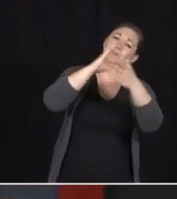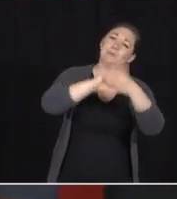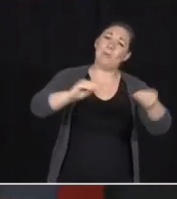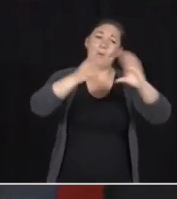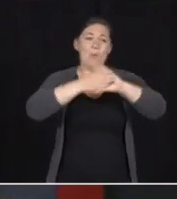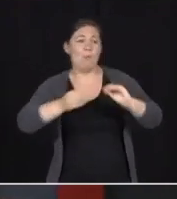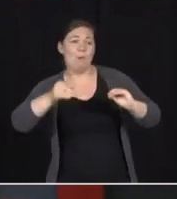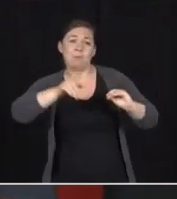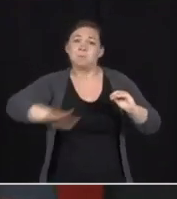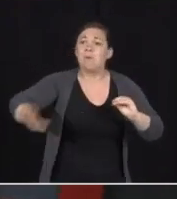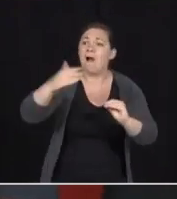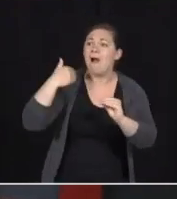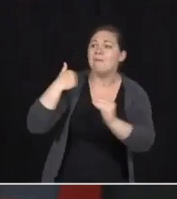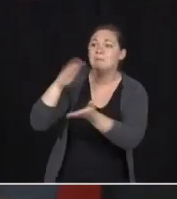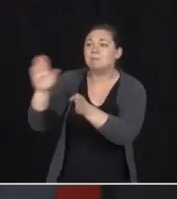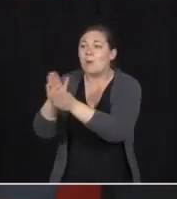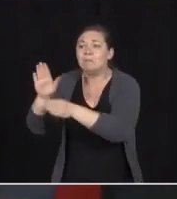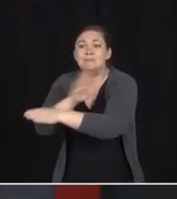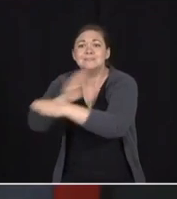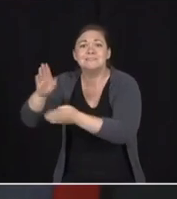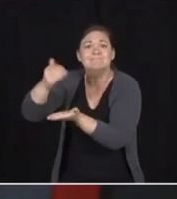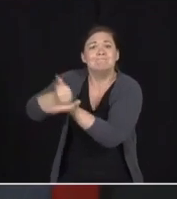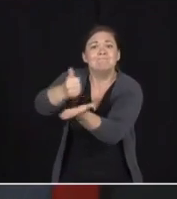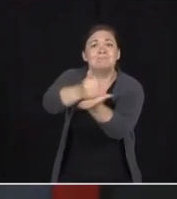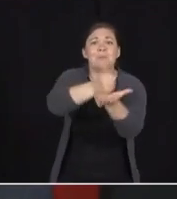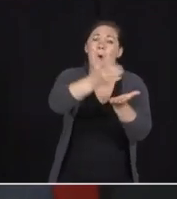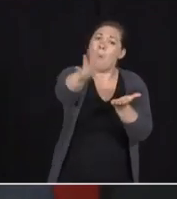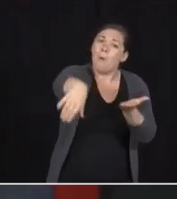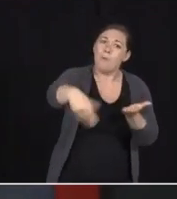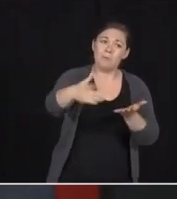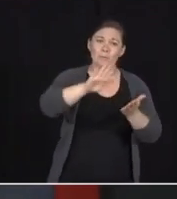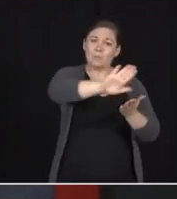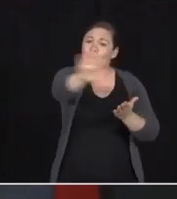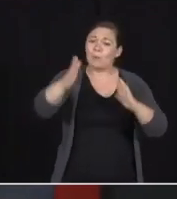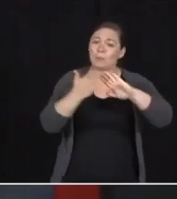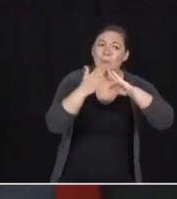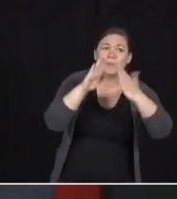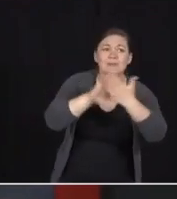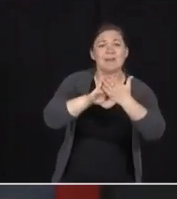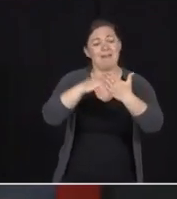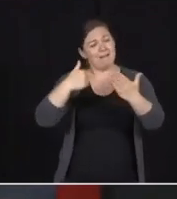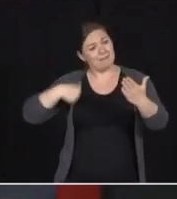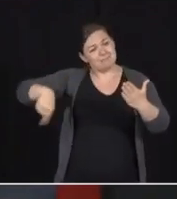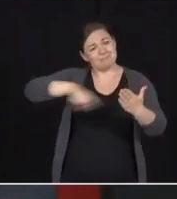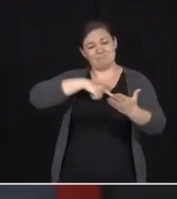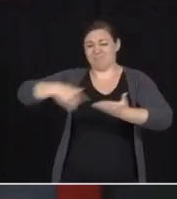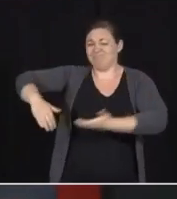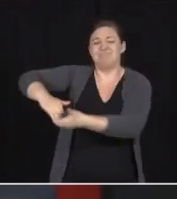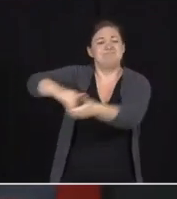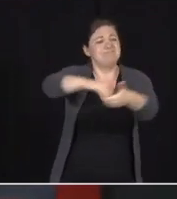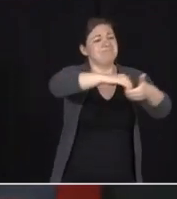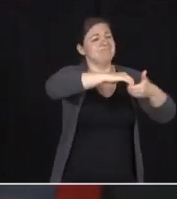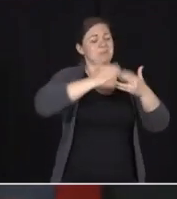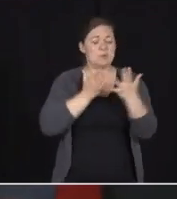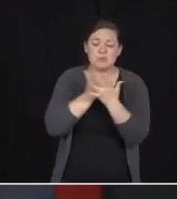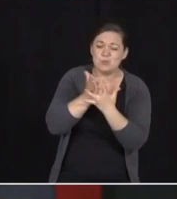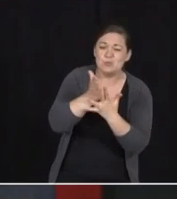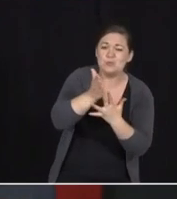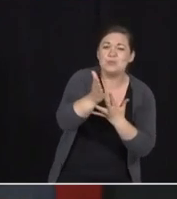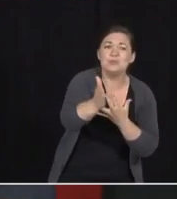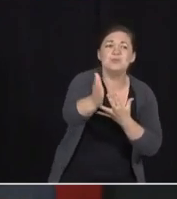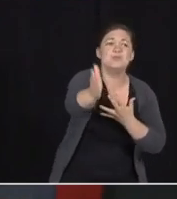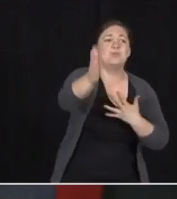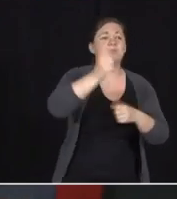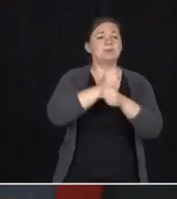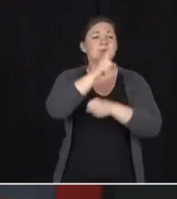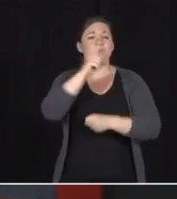gone above and beyond to support your community as we all weather the storm of this pandemic. Let's make sure the Ontario